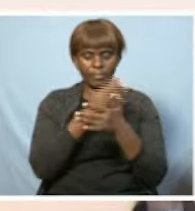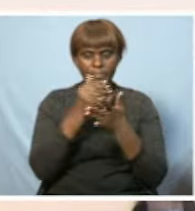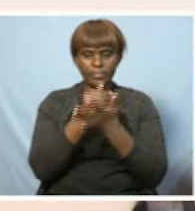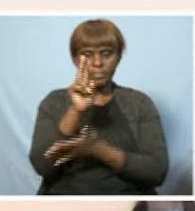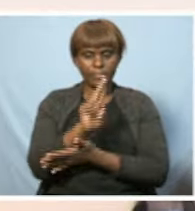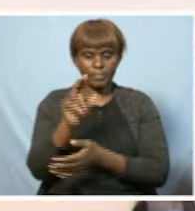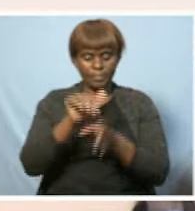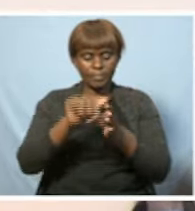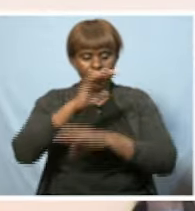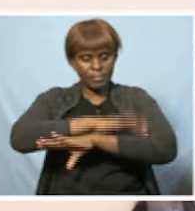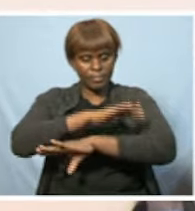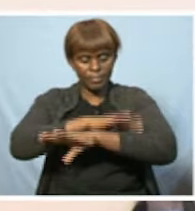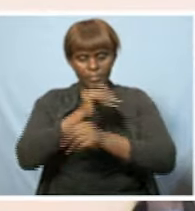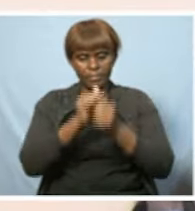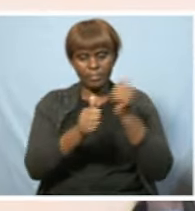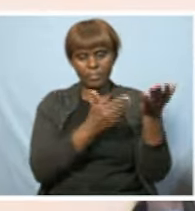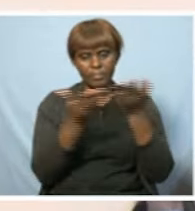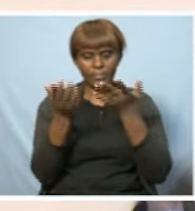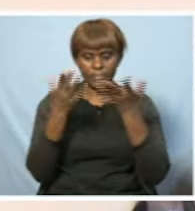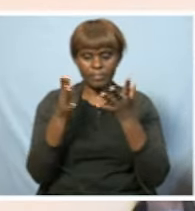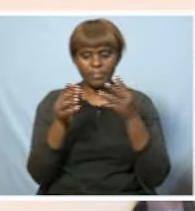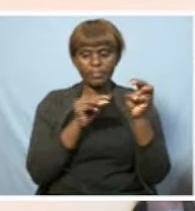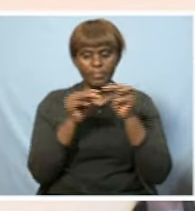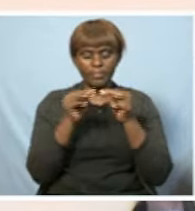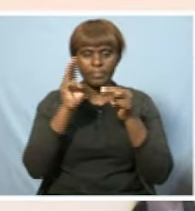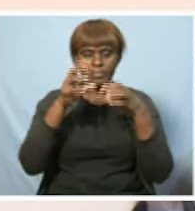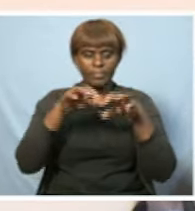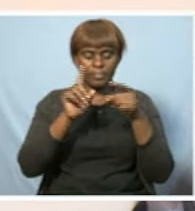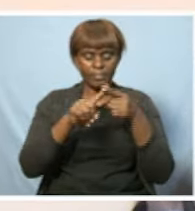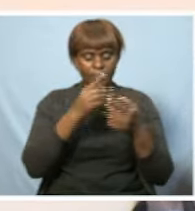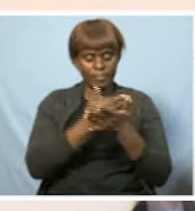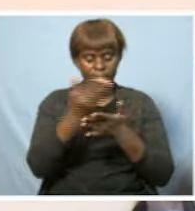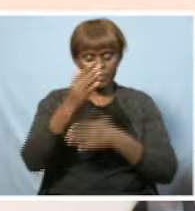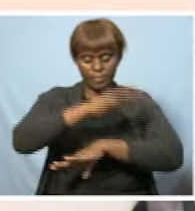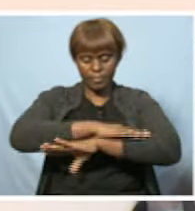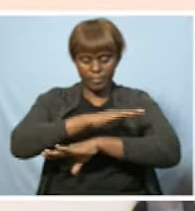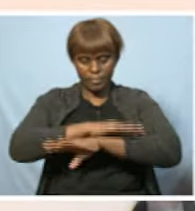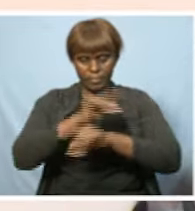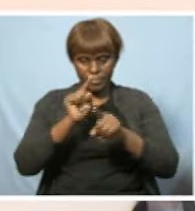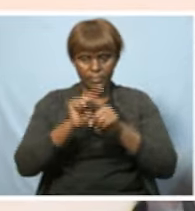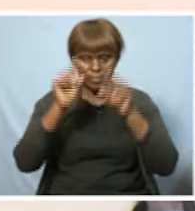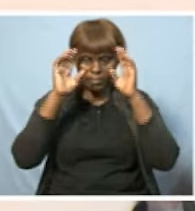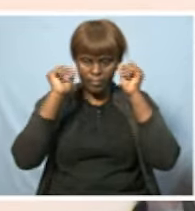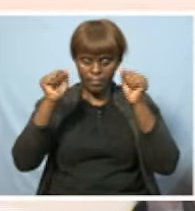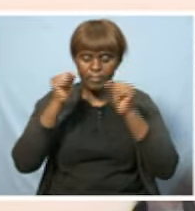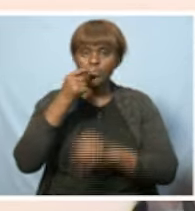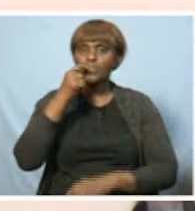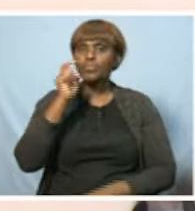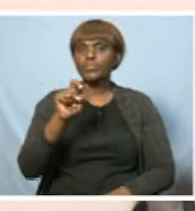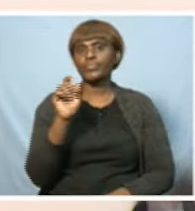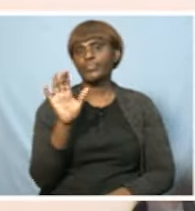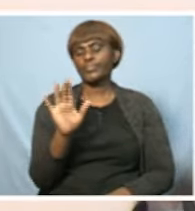desks which were delivered. Management will continue procuring desks as per presidential directive.